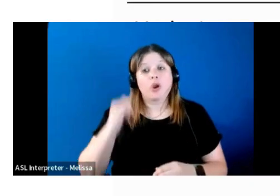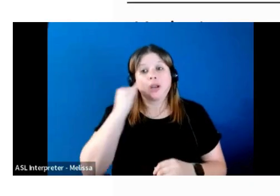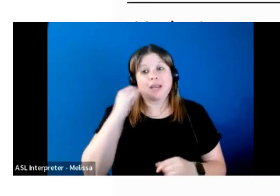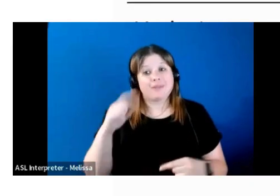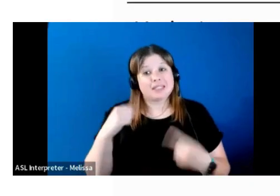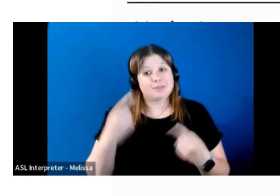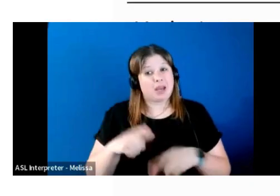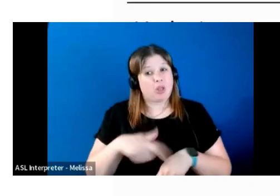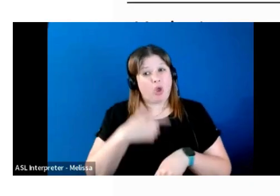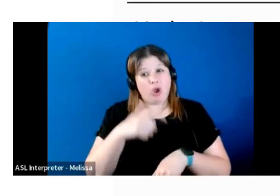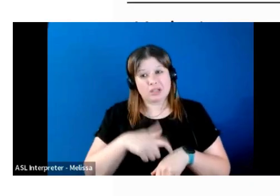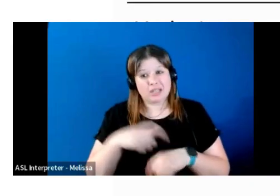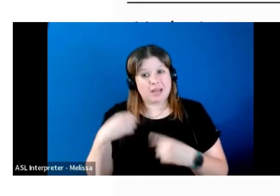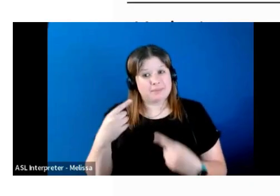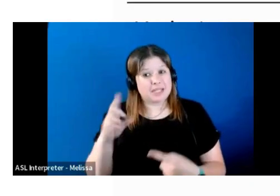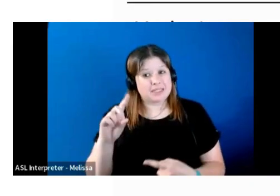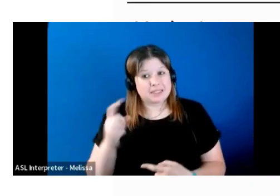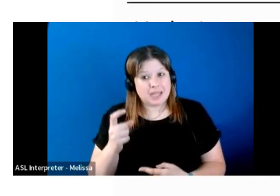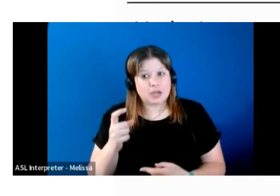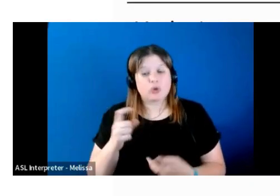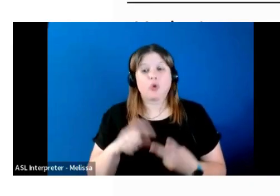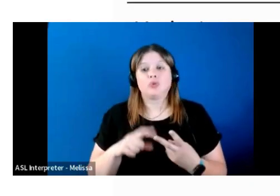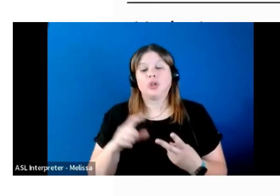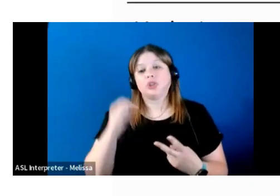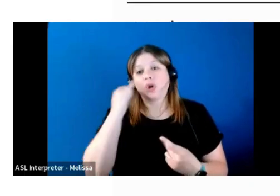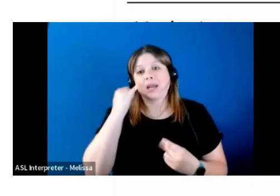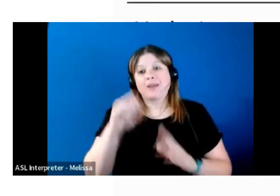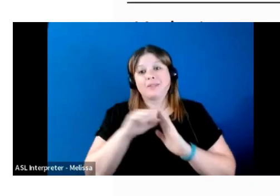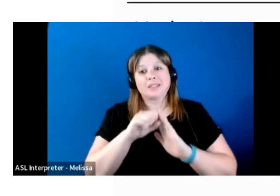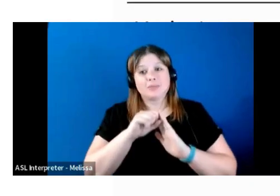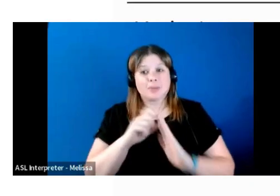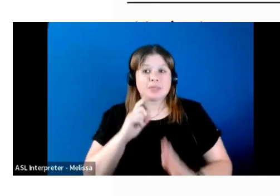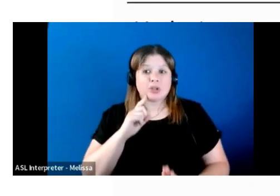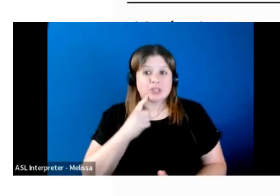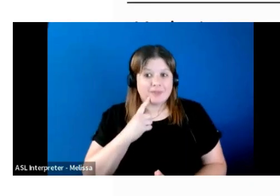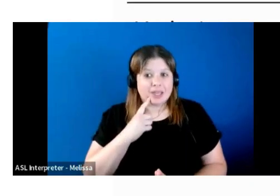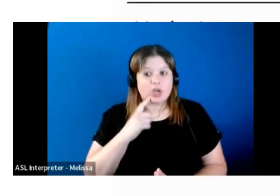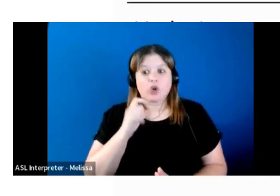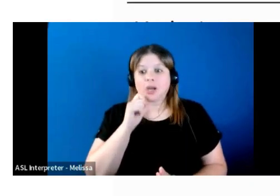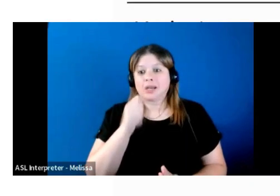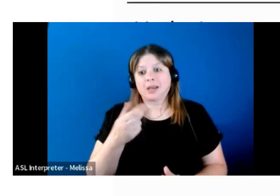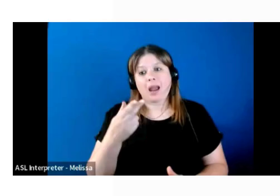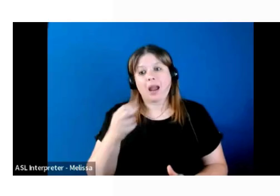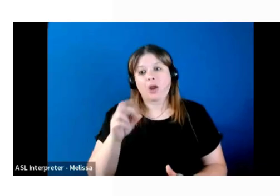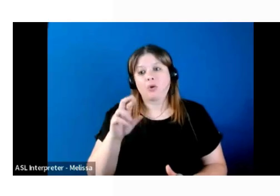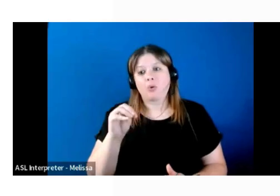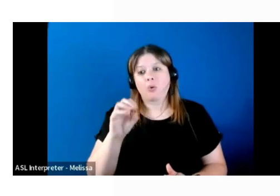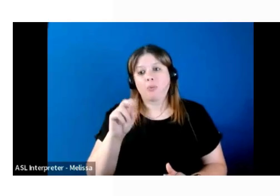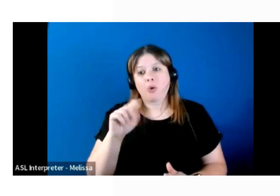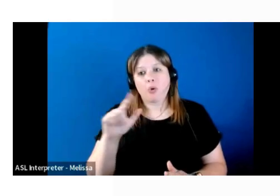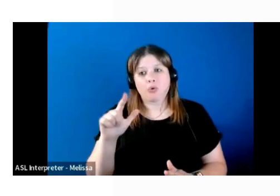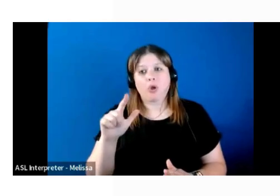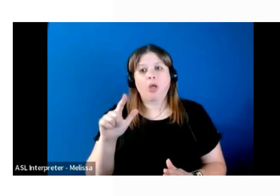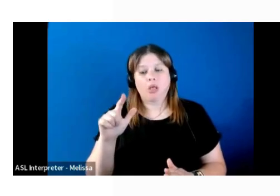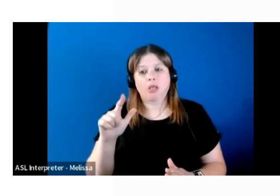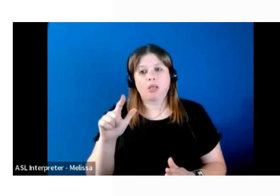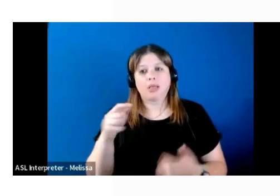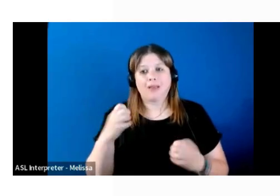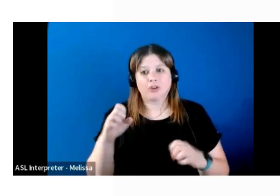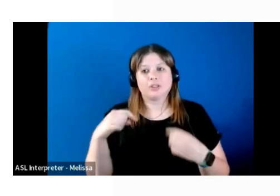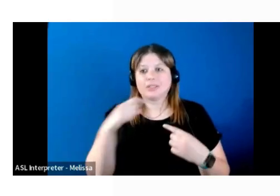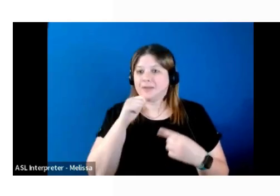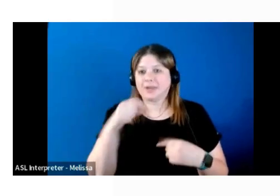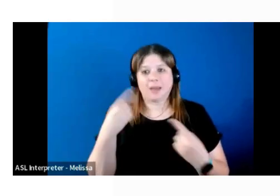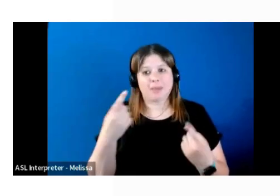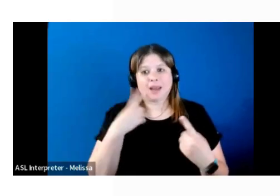diagnosis, and certainly if symptoms are severe and non-hormonal methods haven't been effective. So,